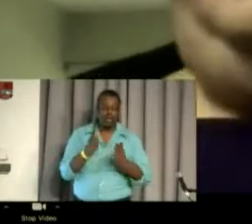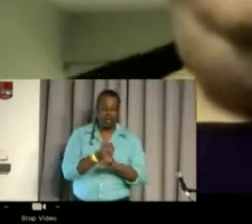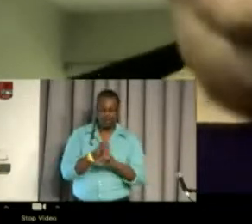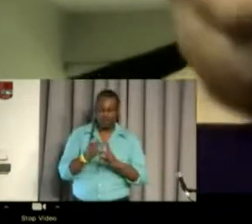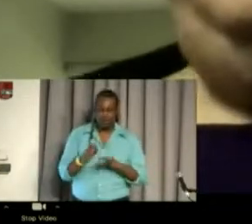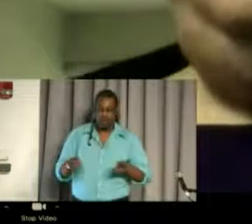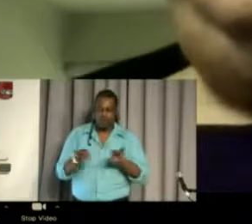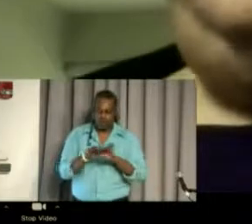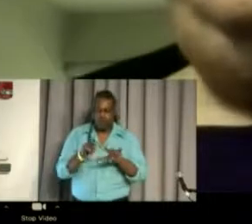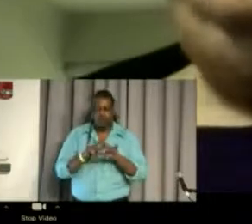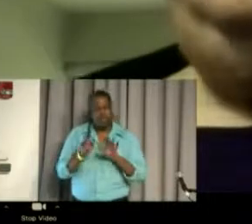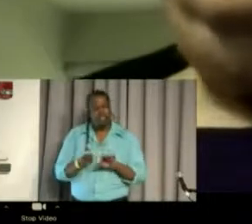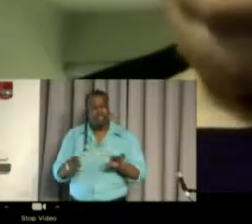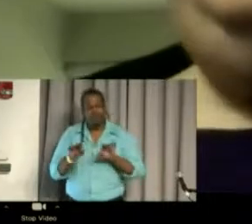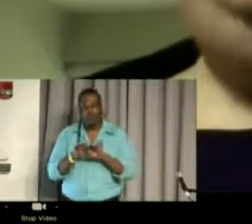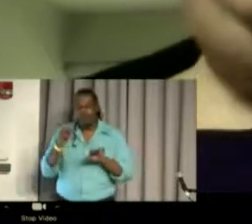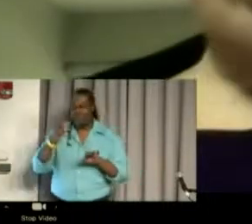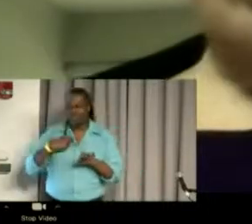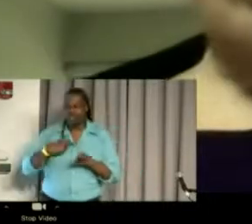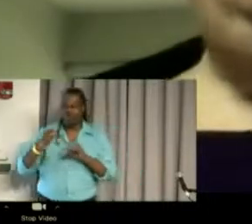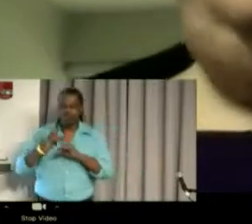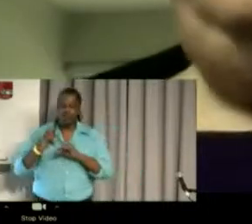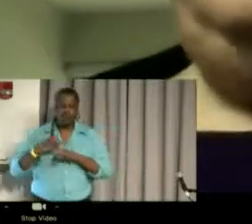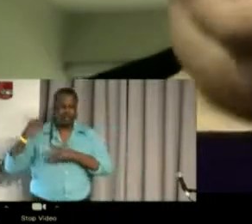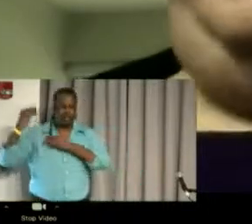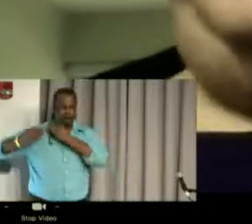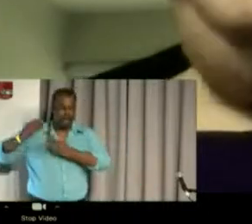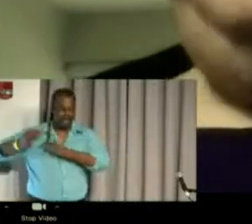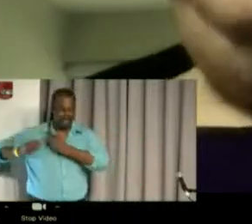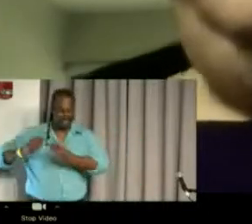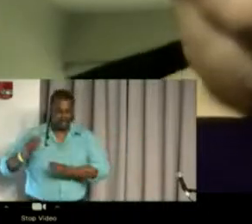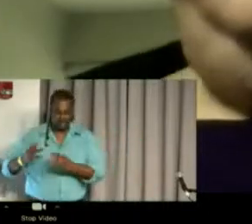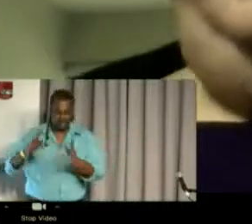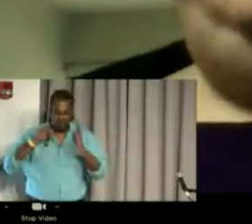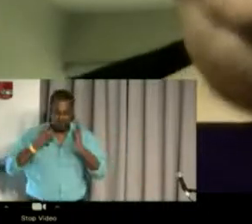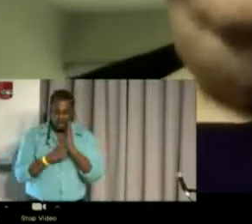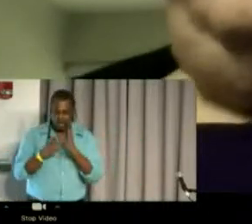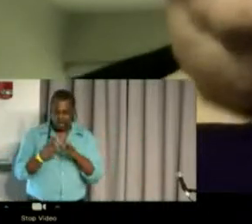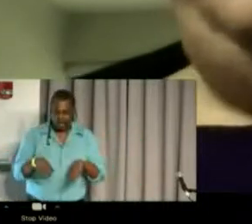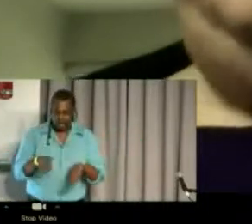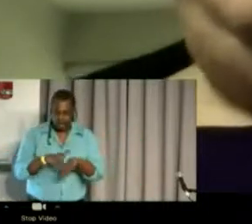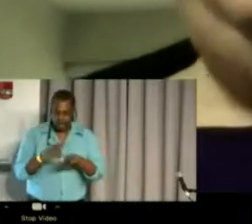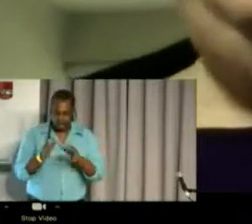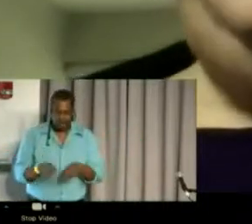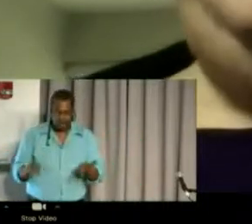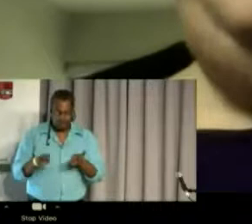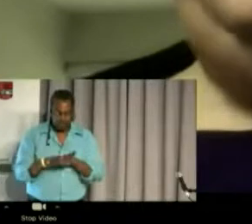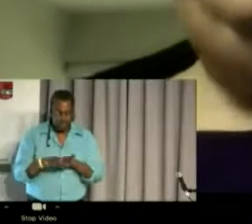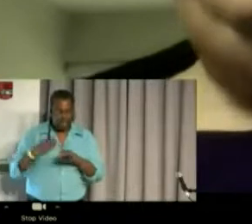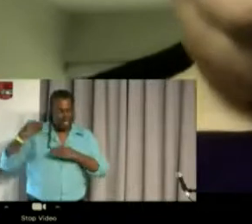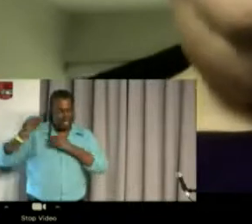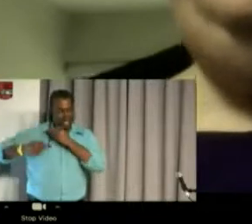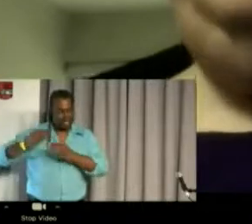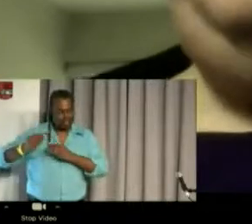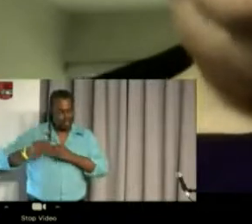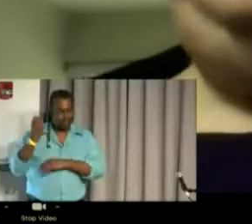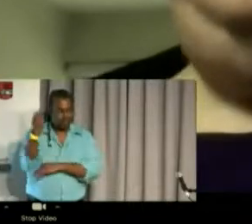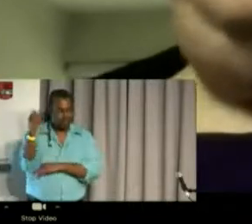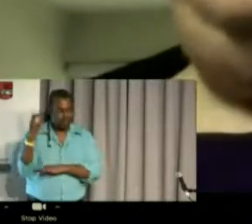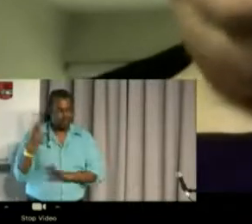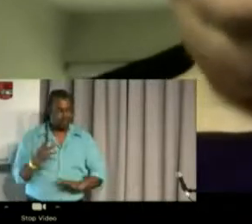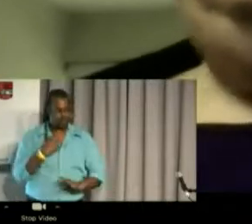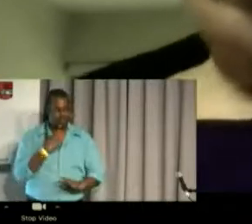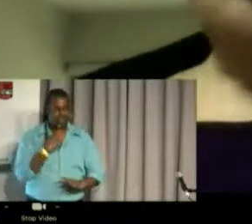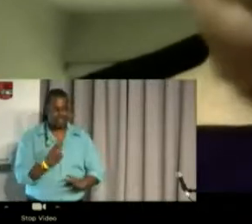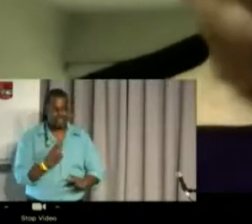ancestors and of the rivers and the sea, of the mountains and the sky. The ancestor and revolutionary Berta Cáceres reminds